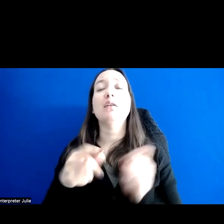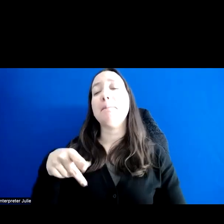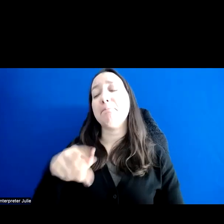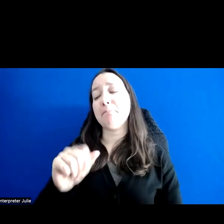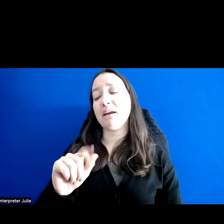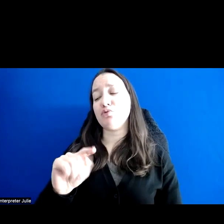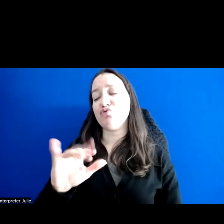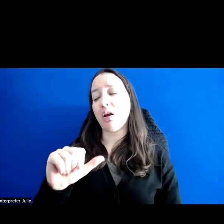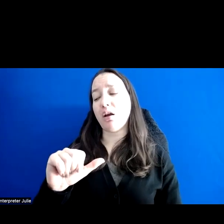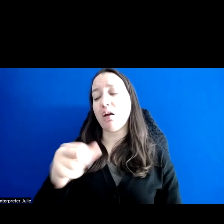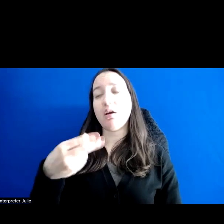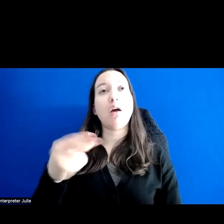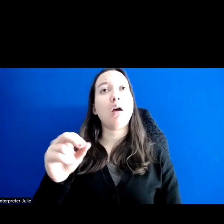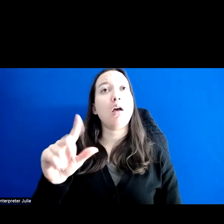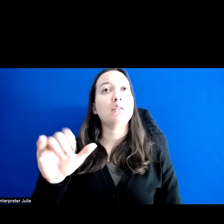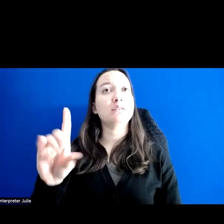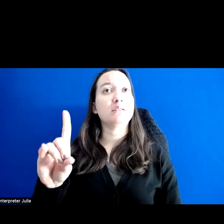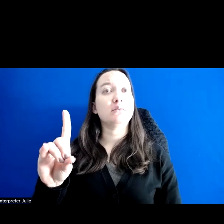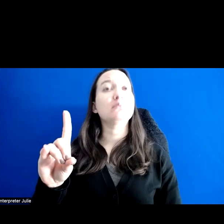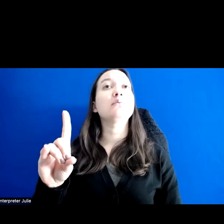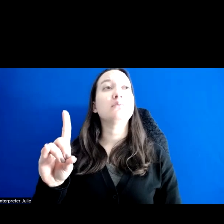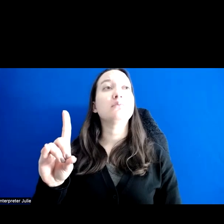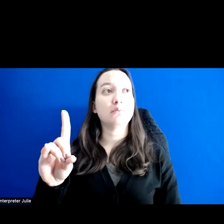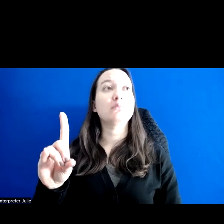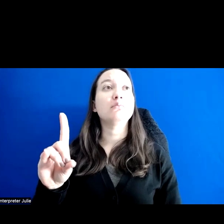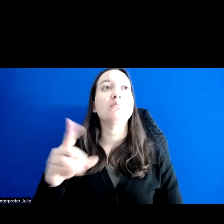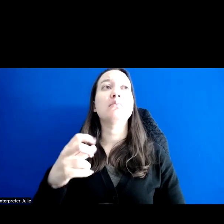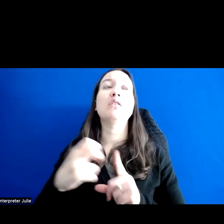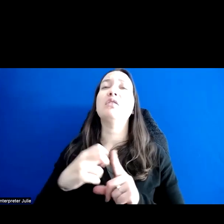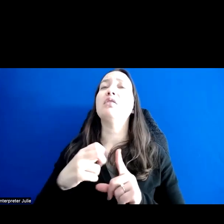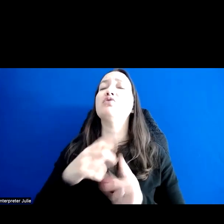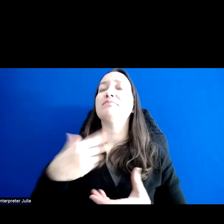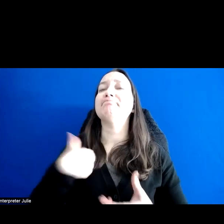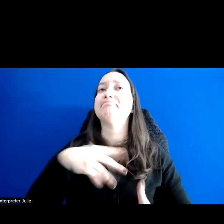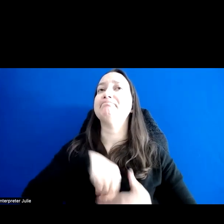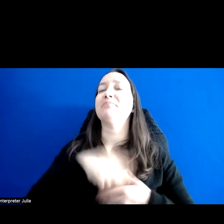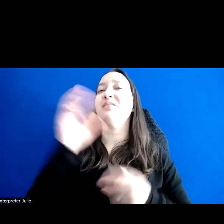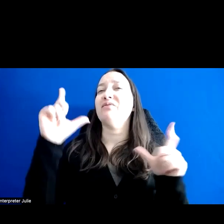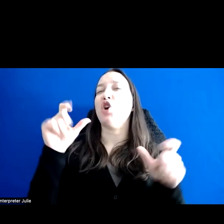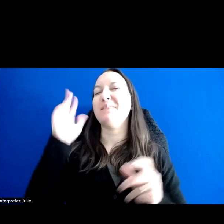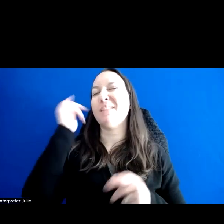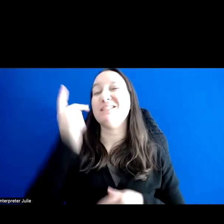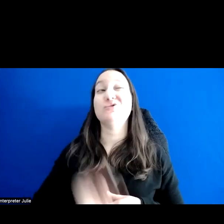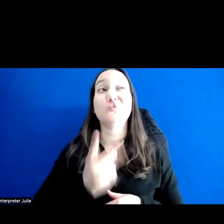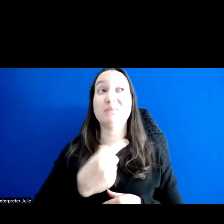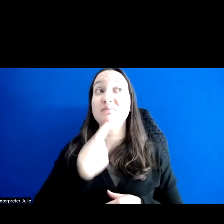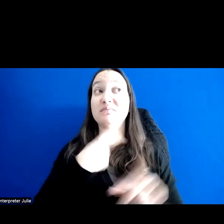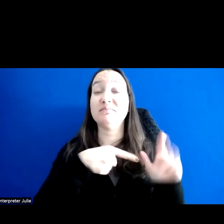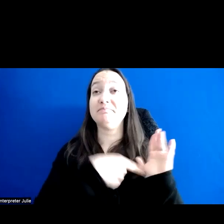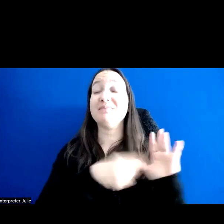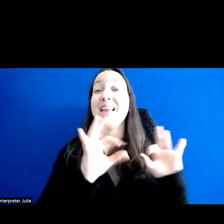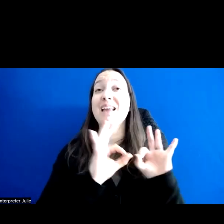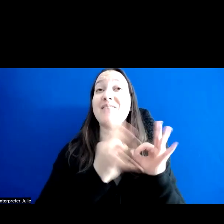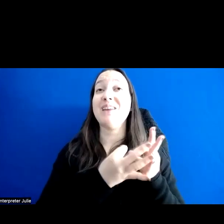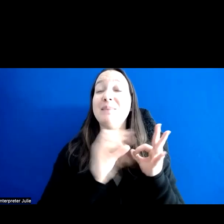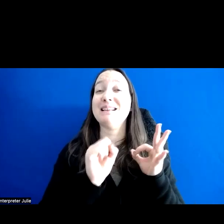Holland, who was also a co-editor with me for Photography Politics 2. And this is exactly what it says it is, Family